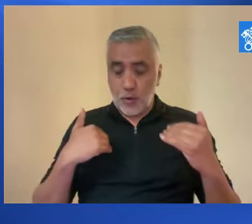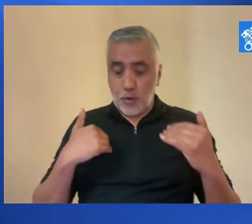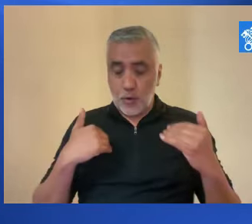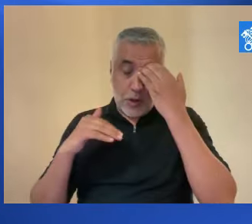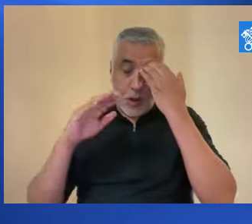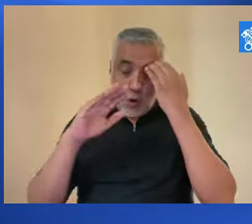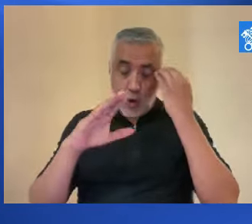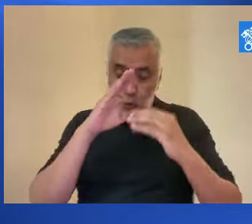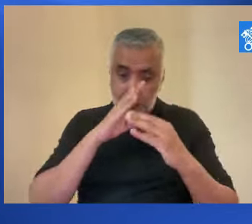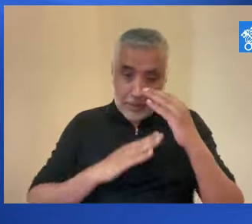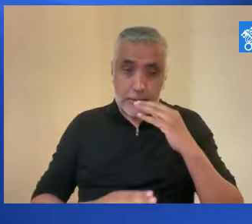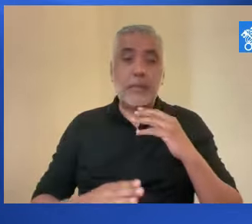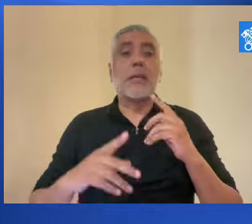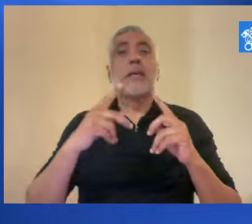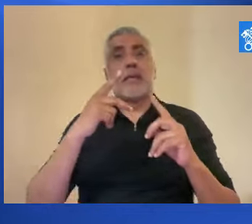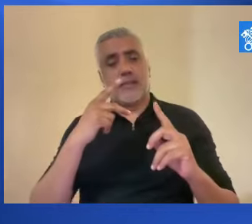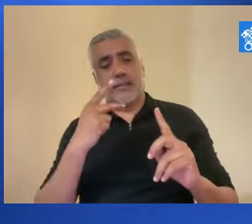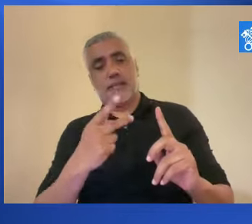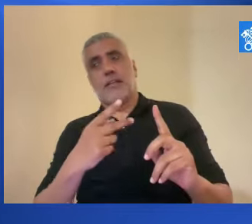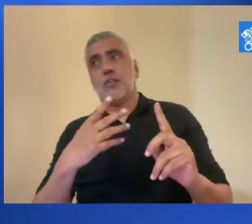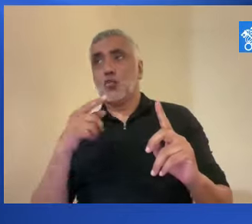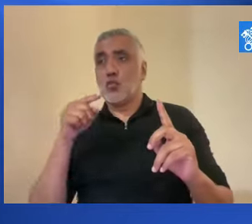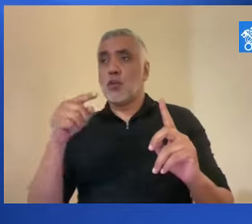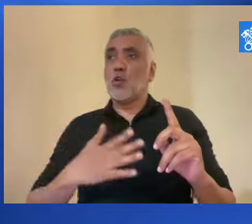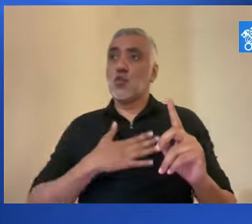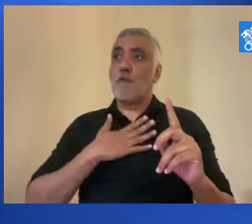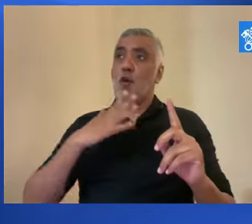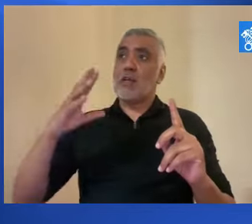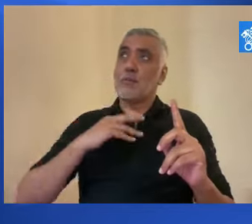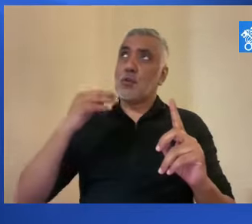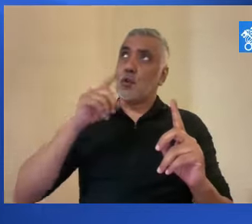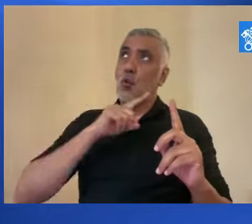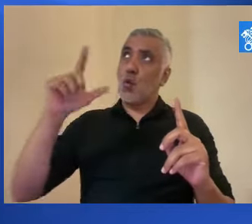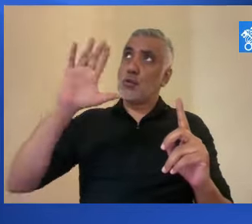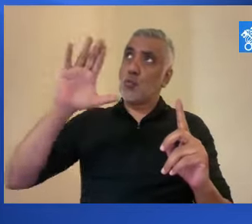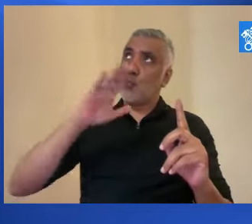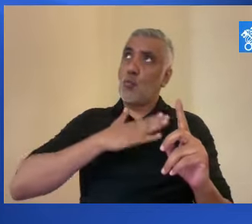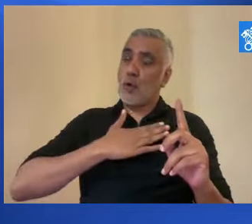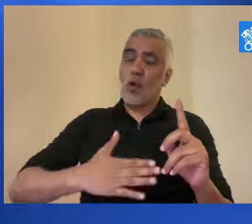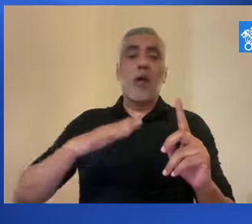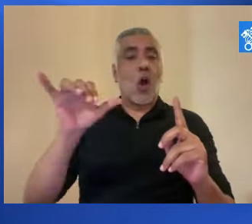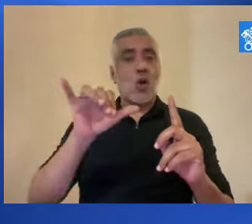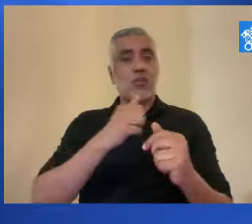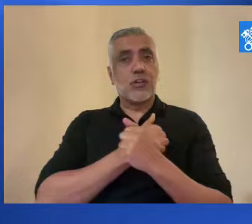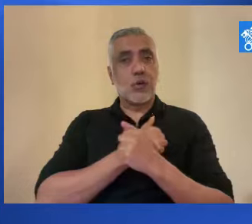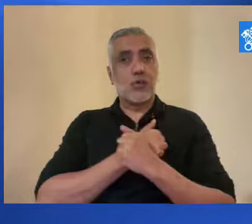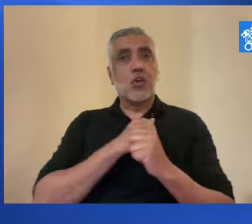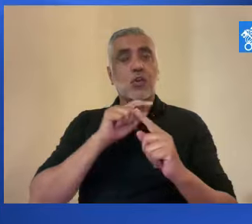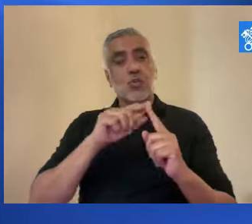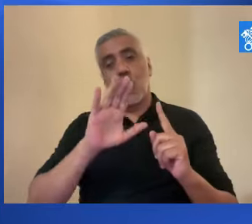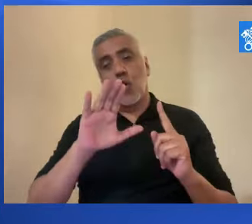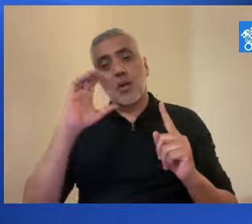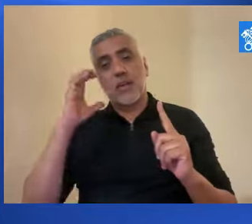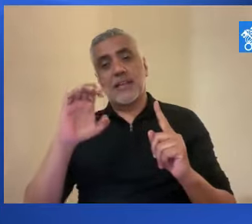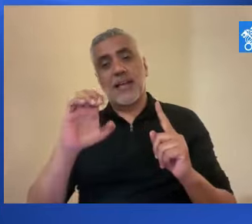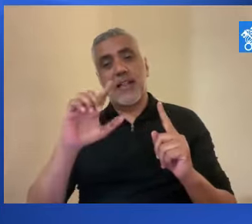acceptance of the Lord's will, but also in charity toward her cousin Elizabeth, in perseverance beneath the cross, and